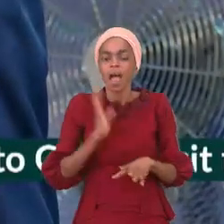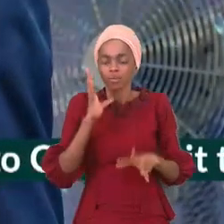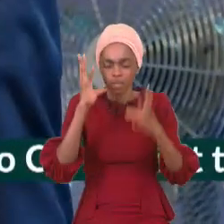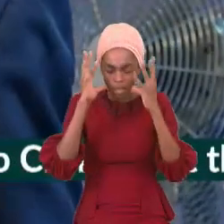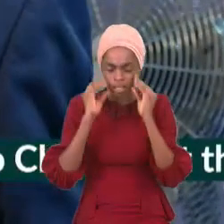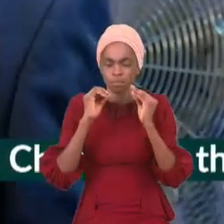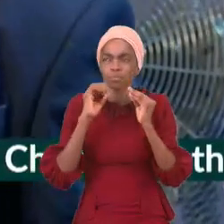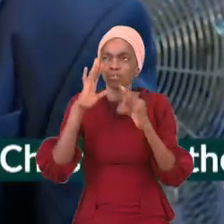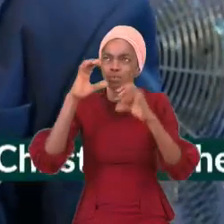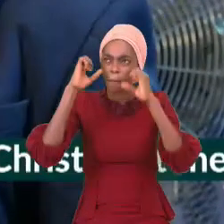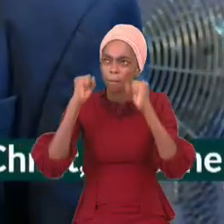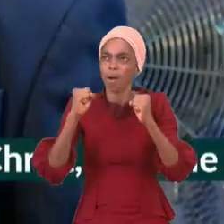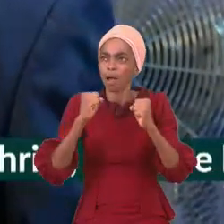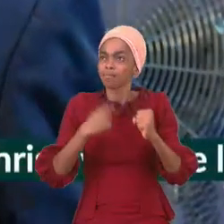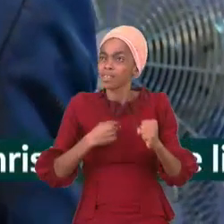share your testimonies.